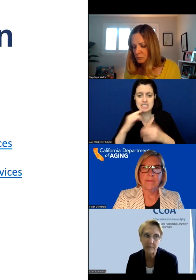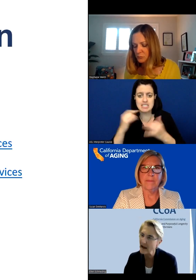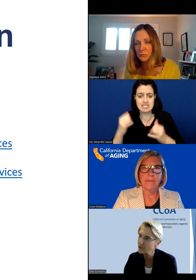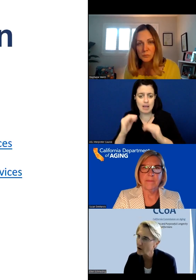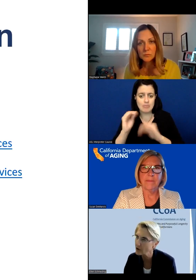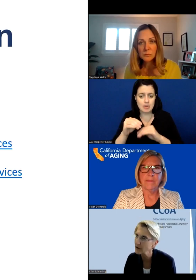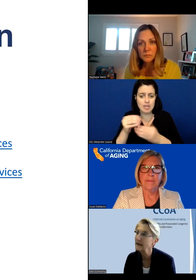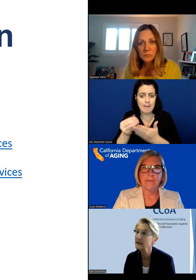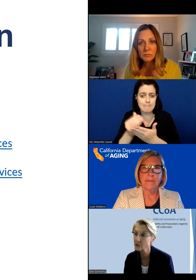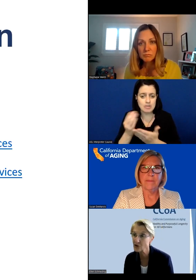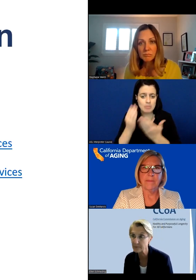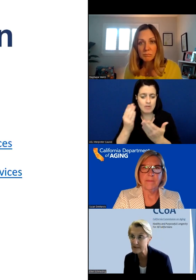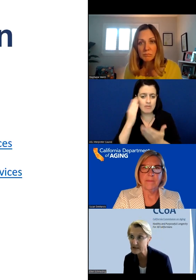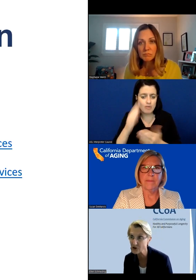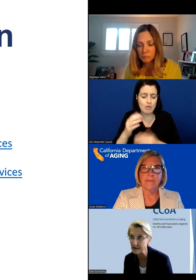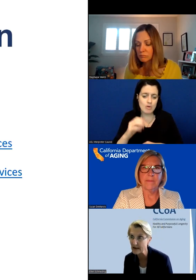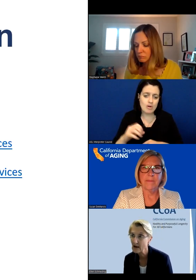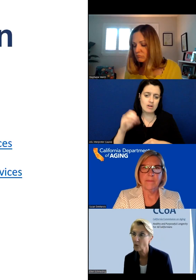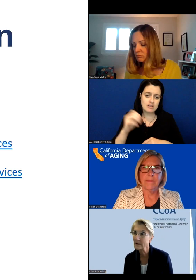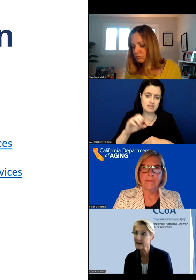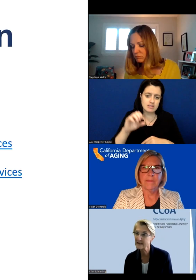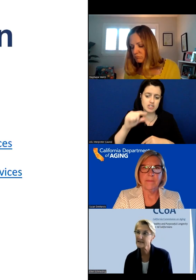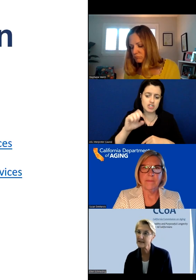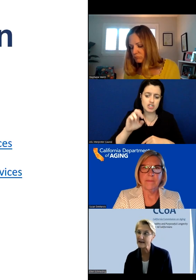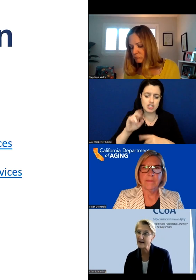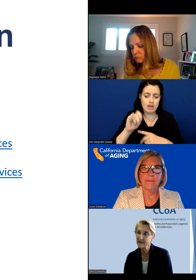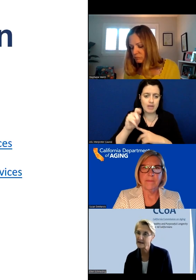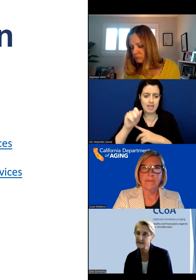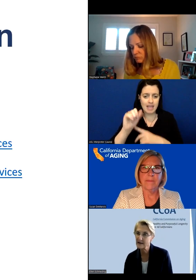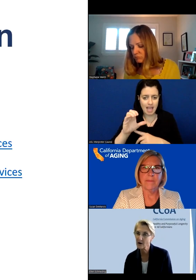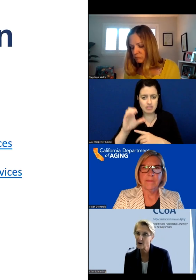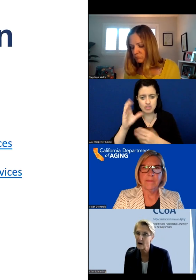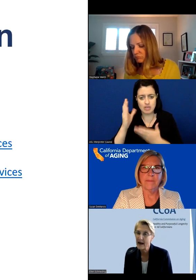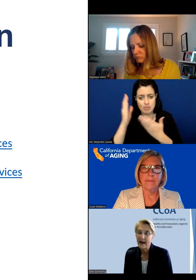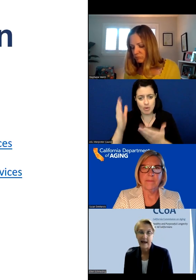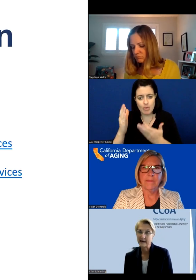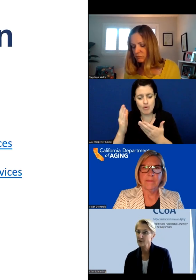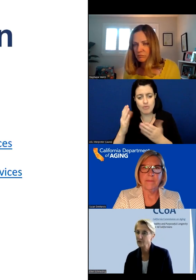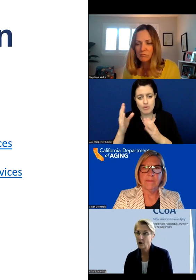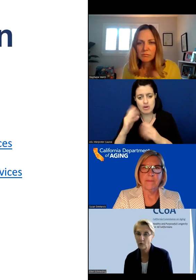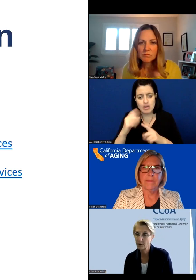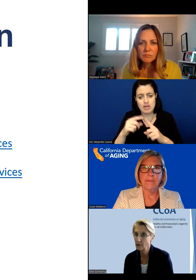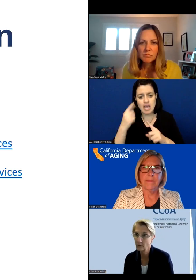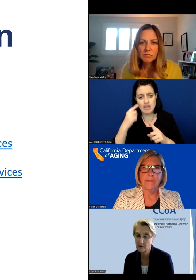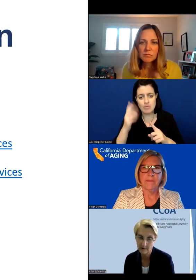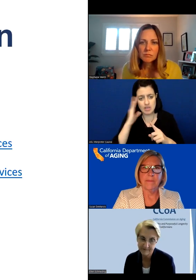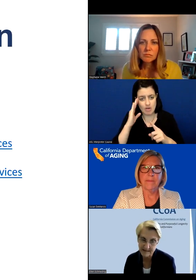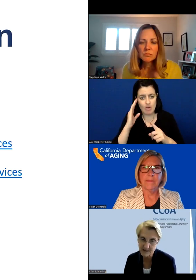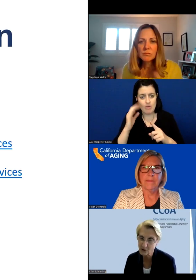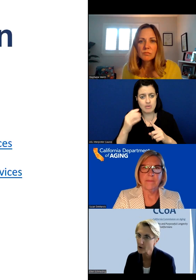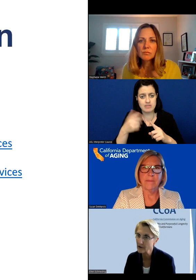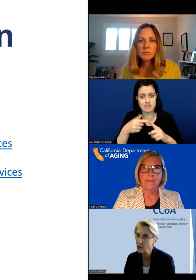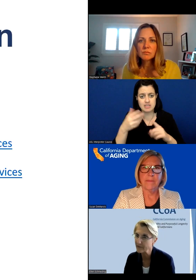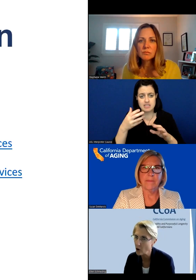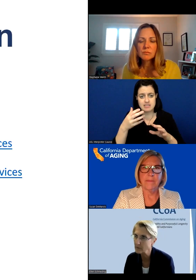geriatric behavioral health leadership position. We'd like to see that advocacy occur. And I do know, the